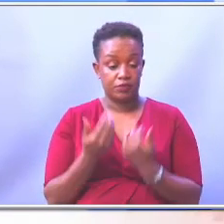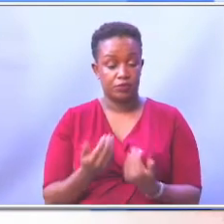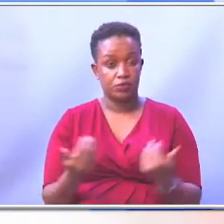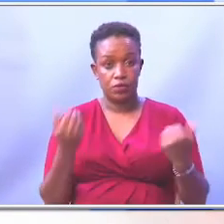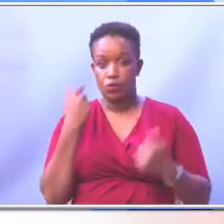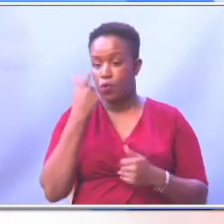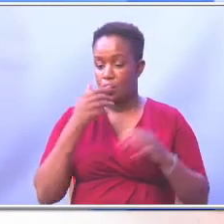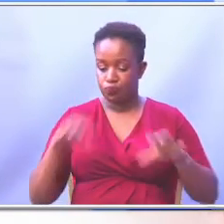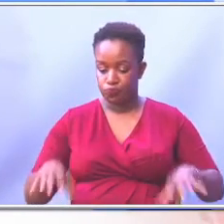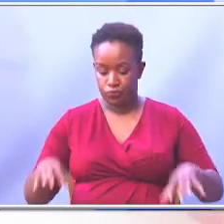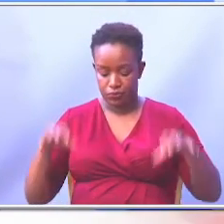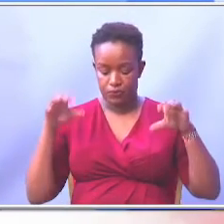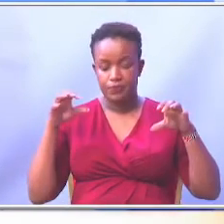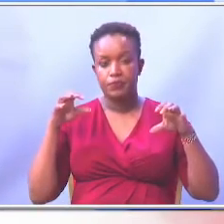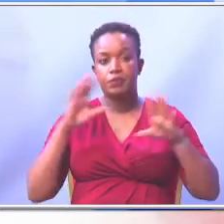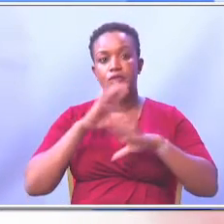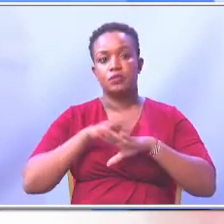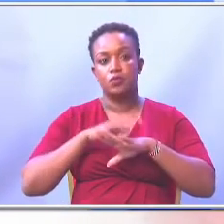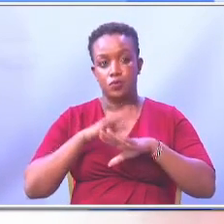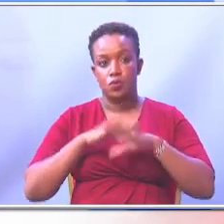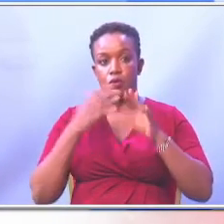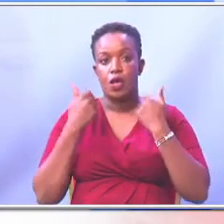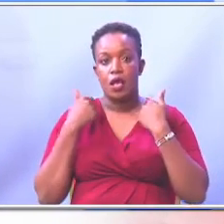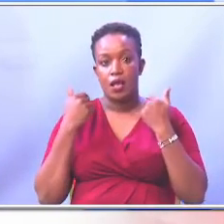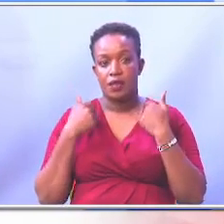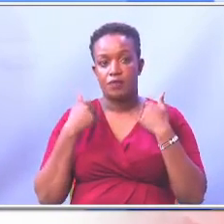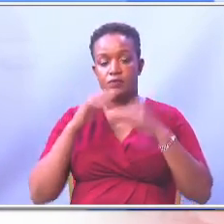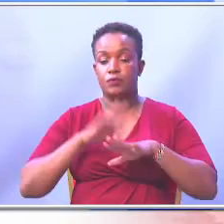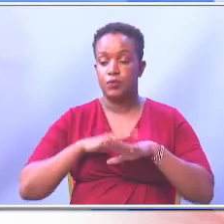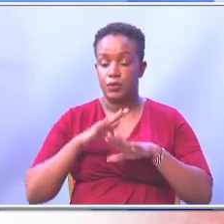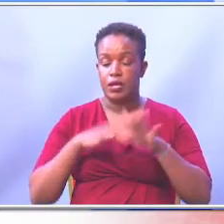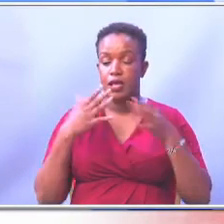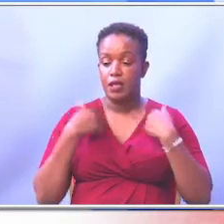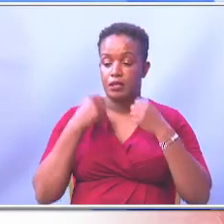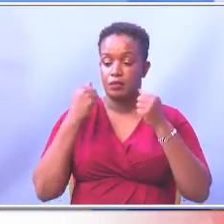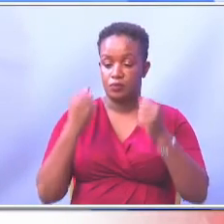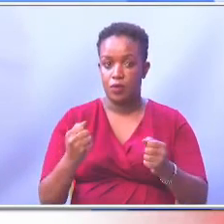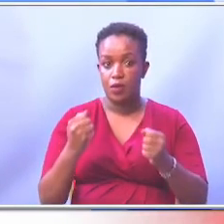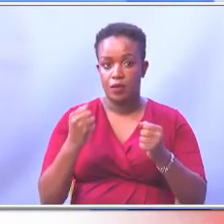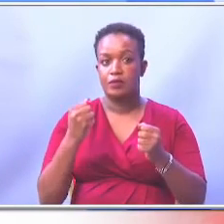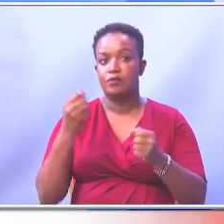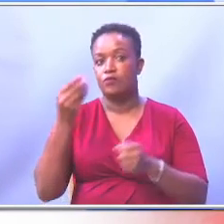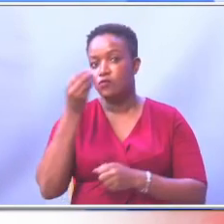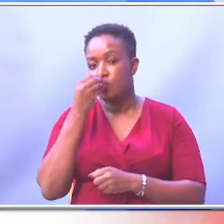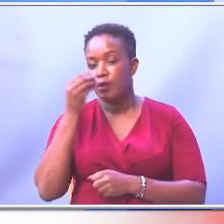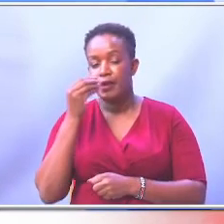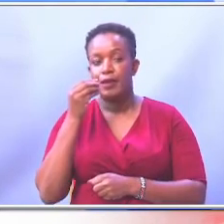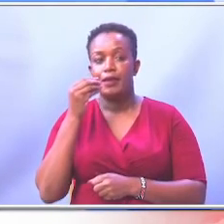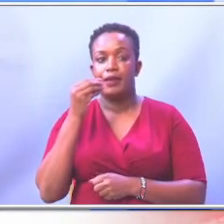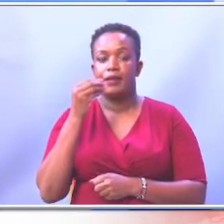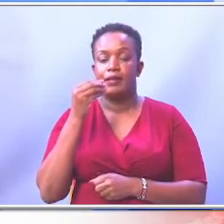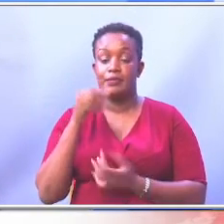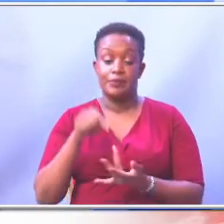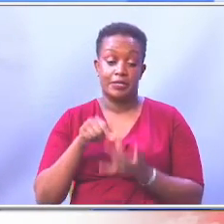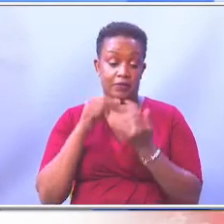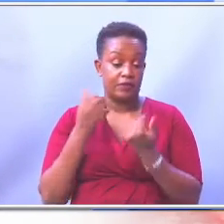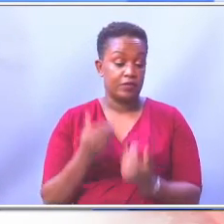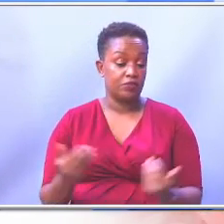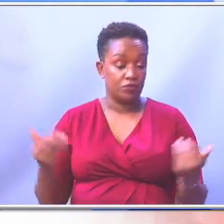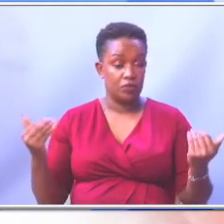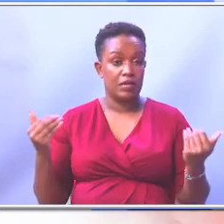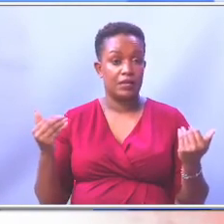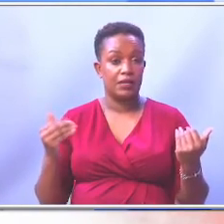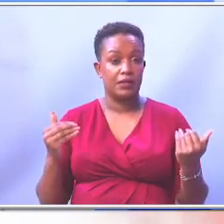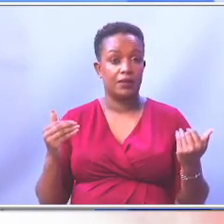are growing. It is better to have a healthier diet especially for the kids. Another thing is